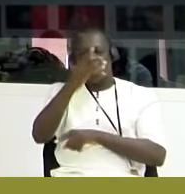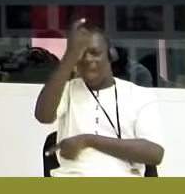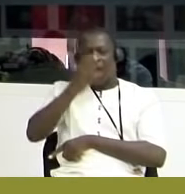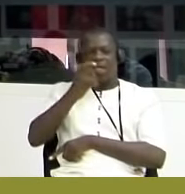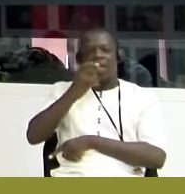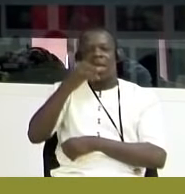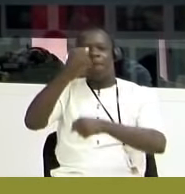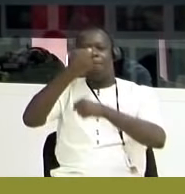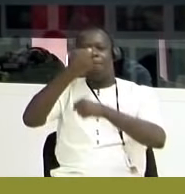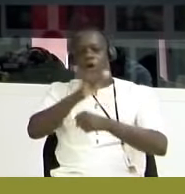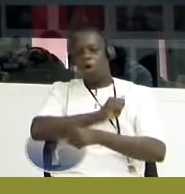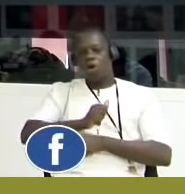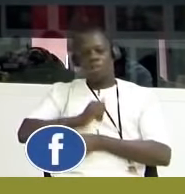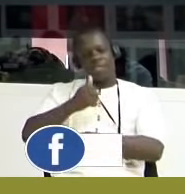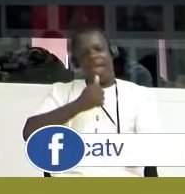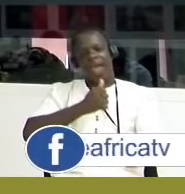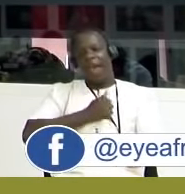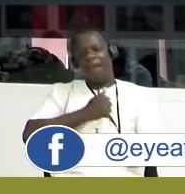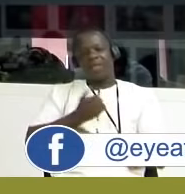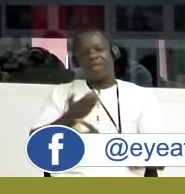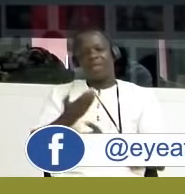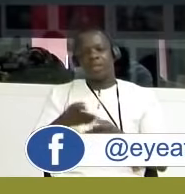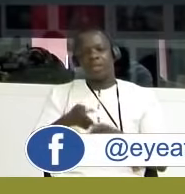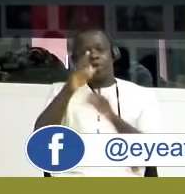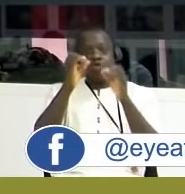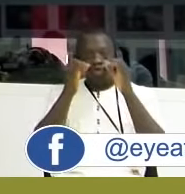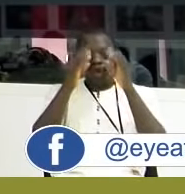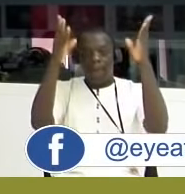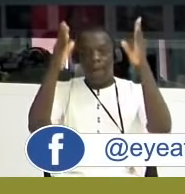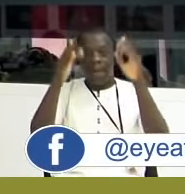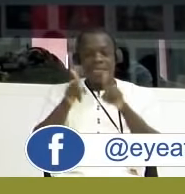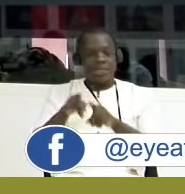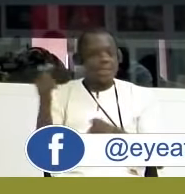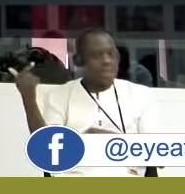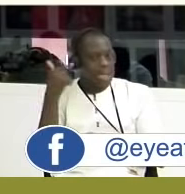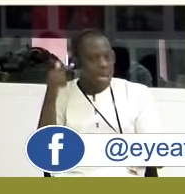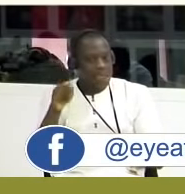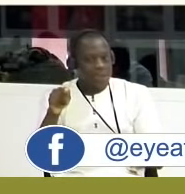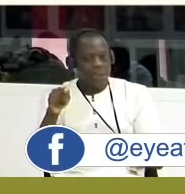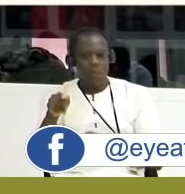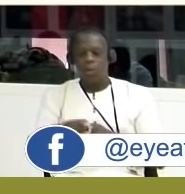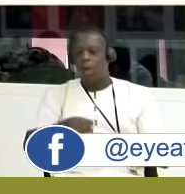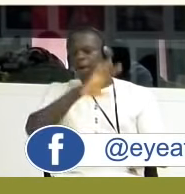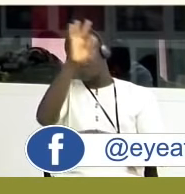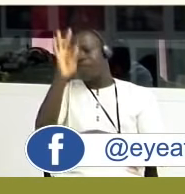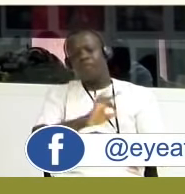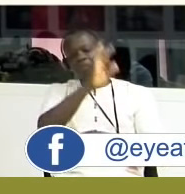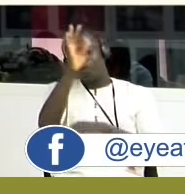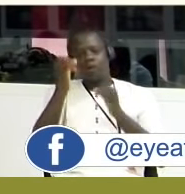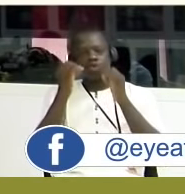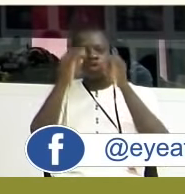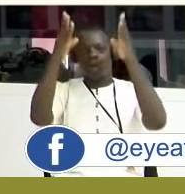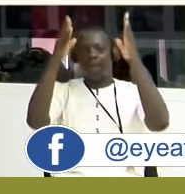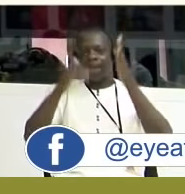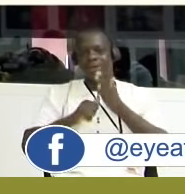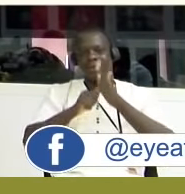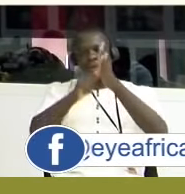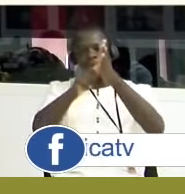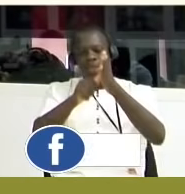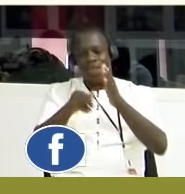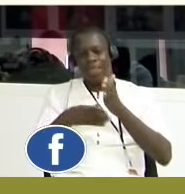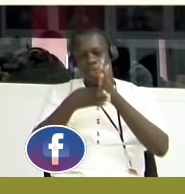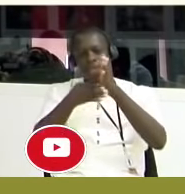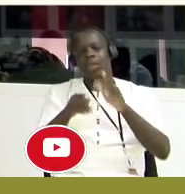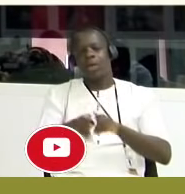Are you surprised to hear that? I am very surprised, Deputy Lead Counsel. That is their opinion, and